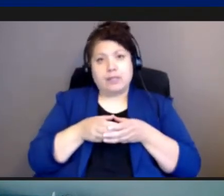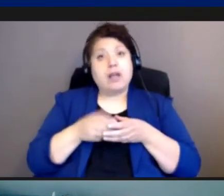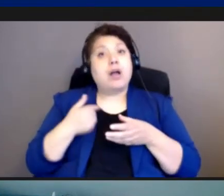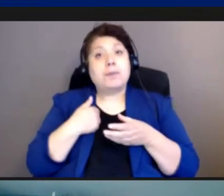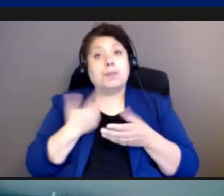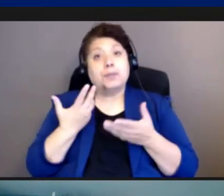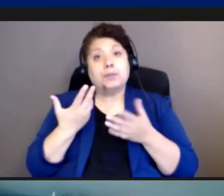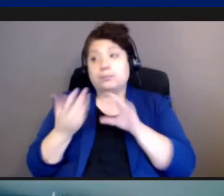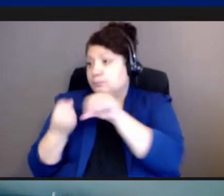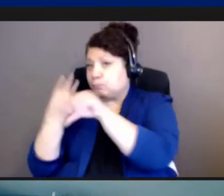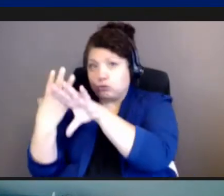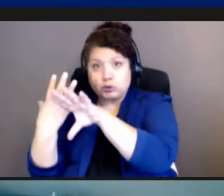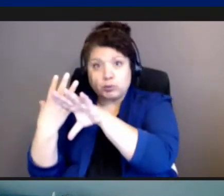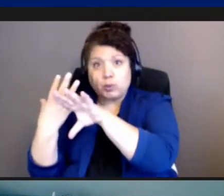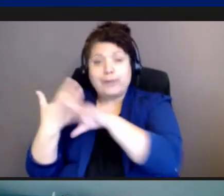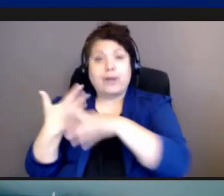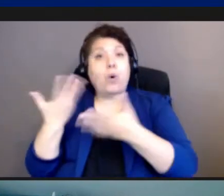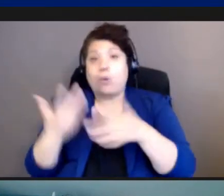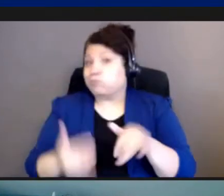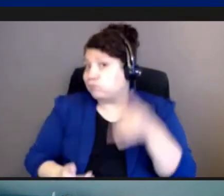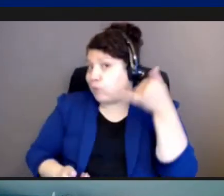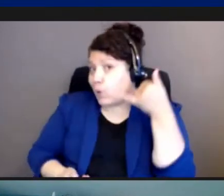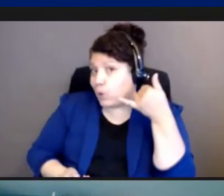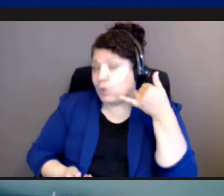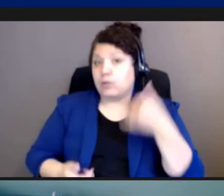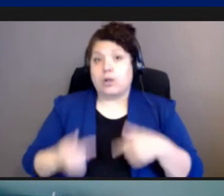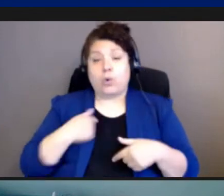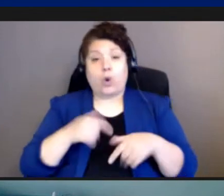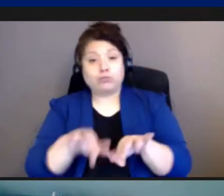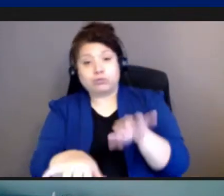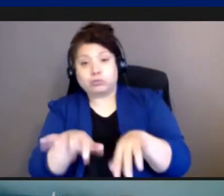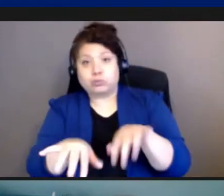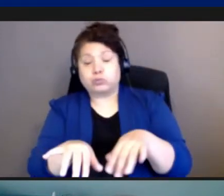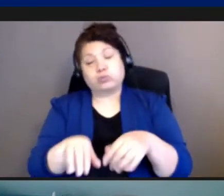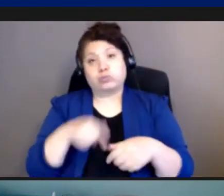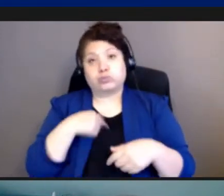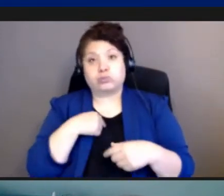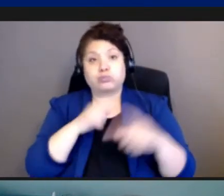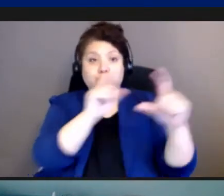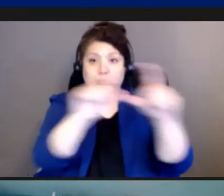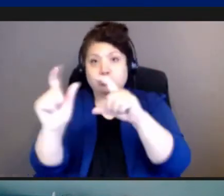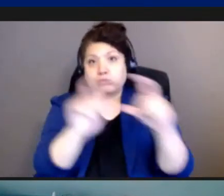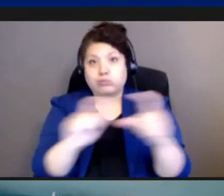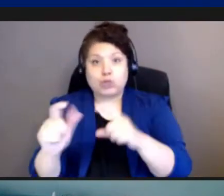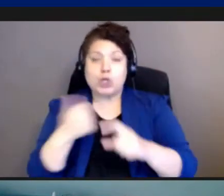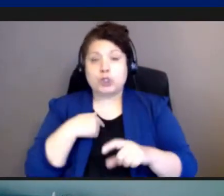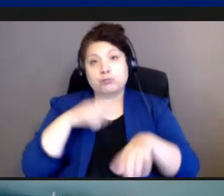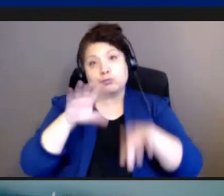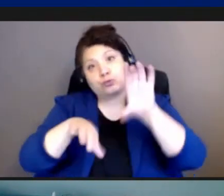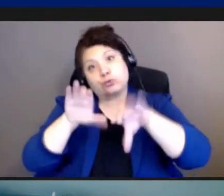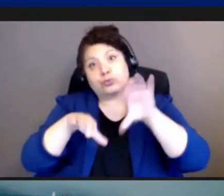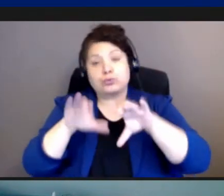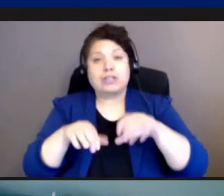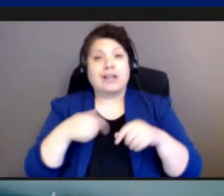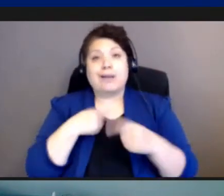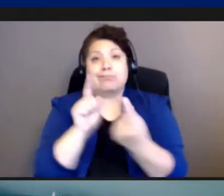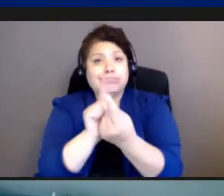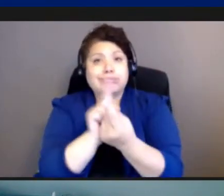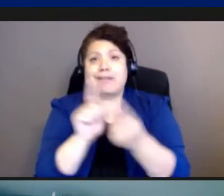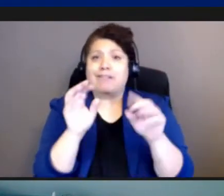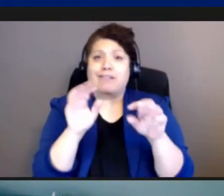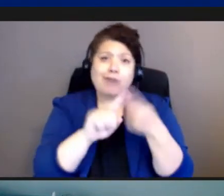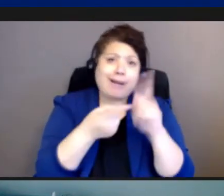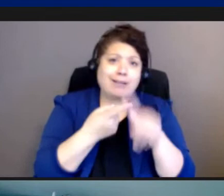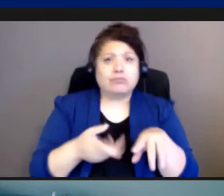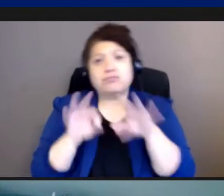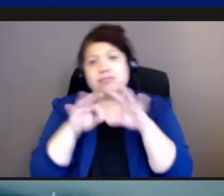virtually, on the telephone, through computers, etc., to be able to still engage with our friends and extended family for this year. This